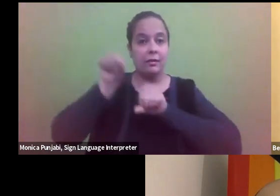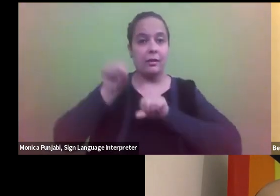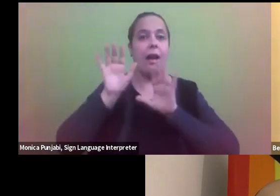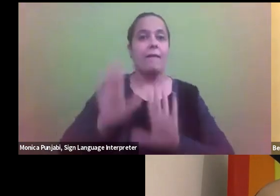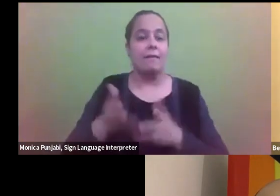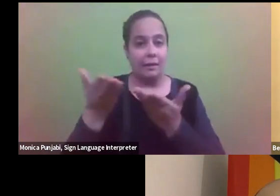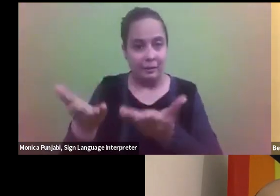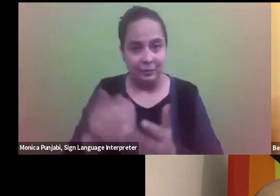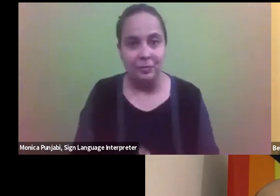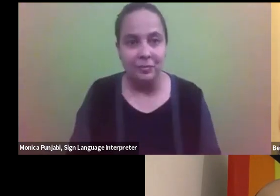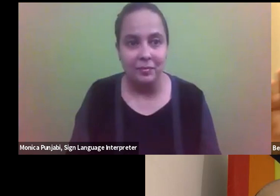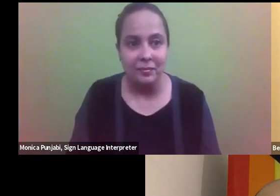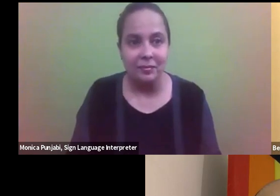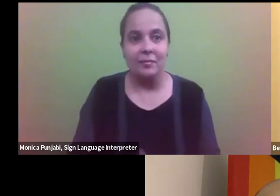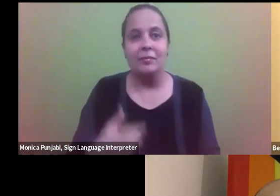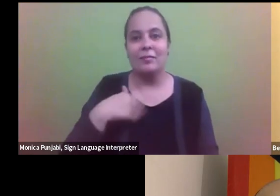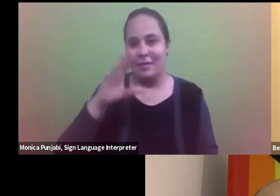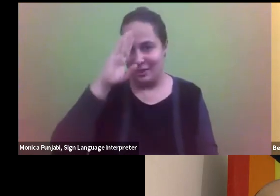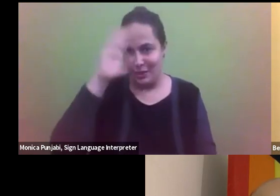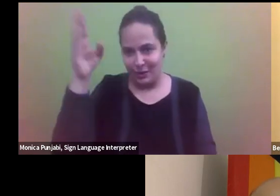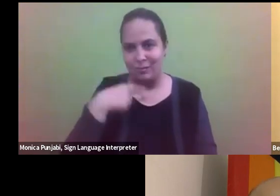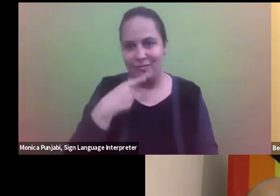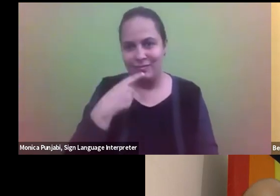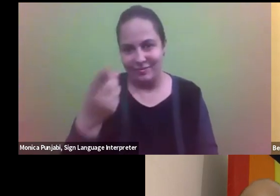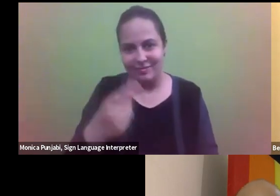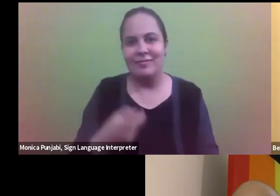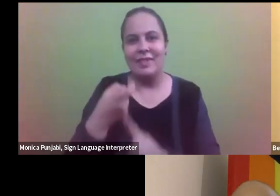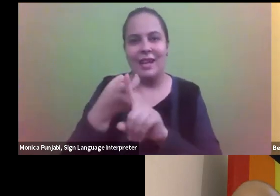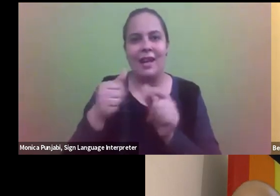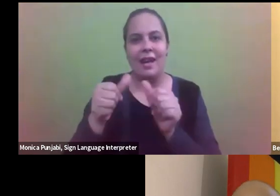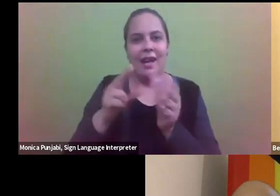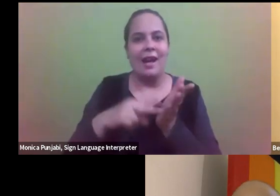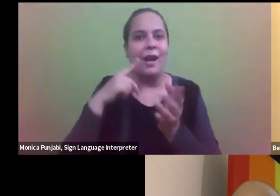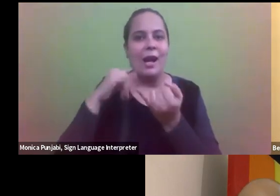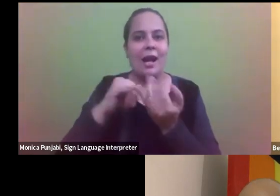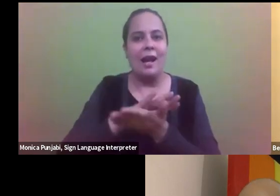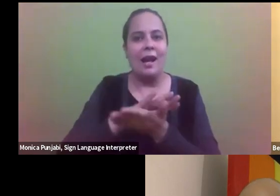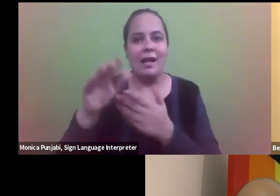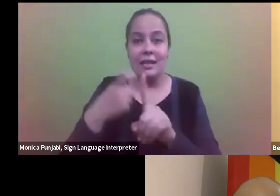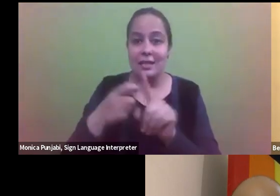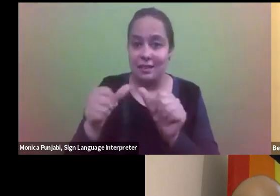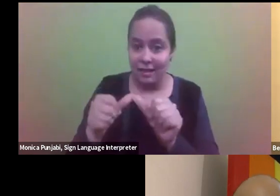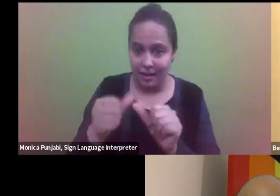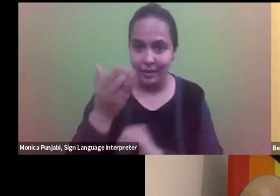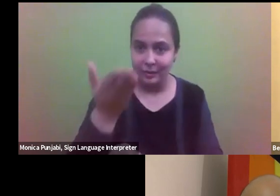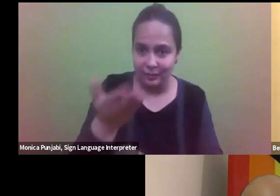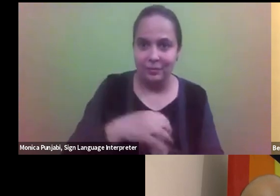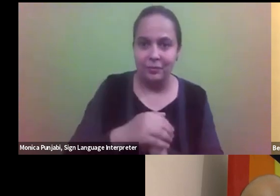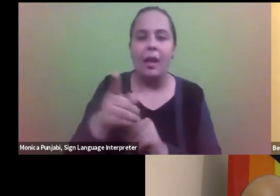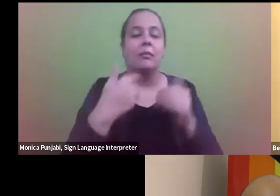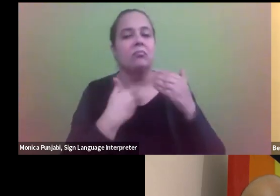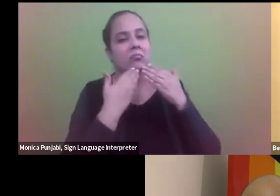So I'm just going to say, Kanishka, hello. It's a pleasure to have you here. Thank you so much, Ben. Thank you for